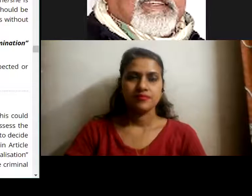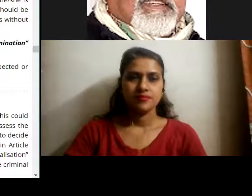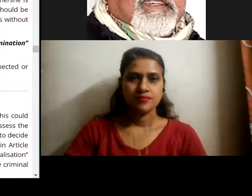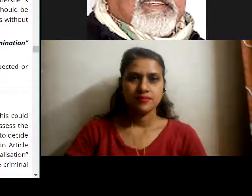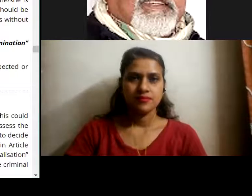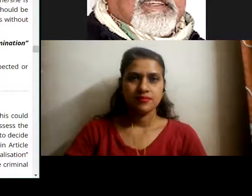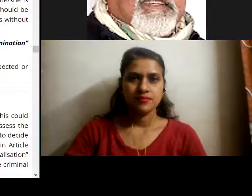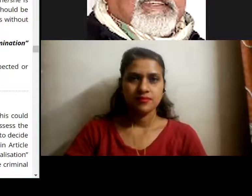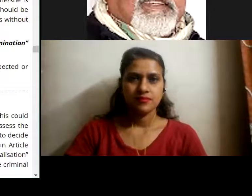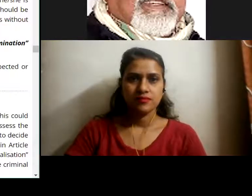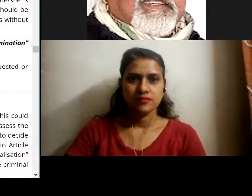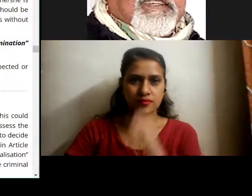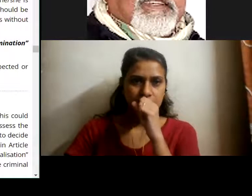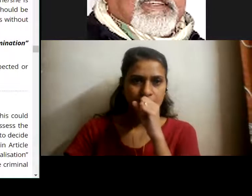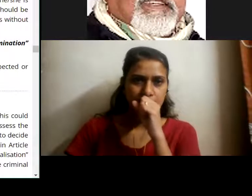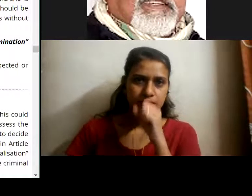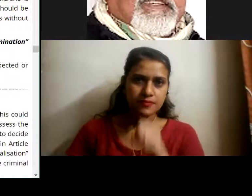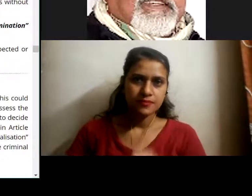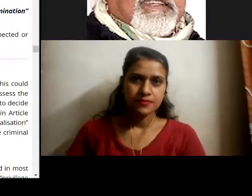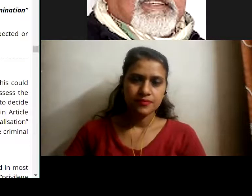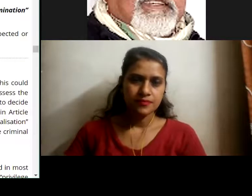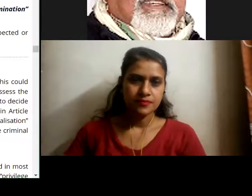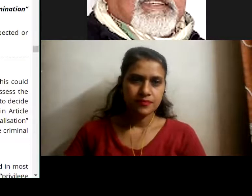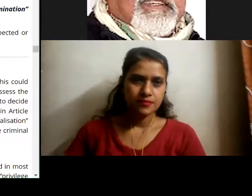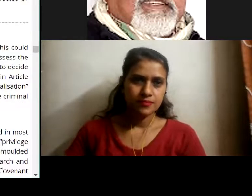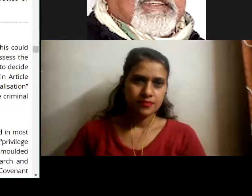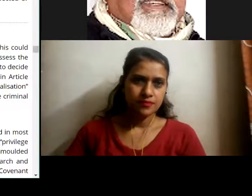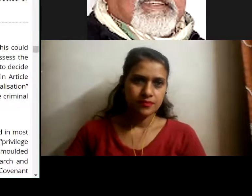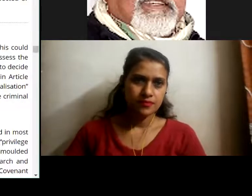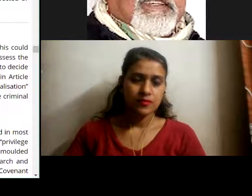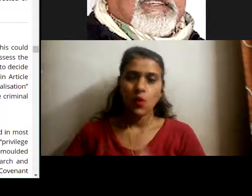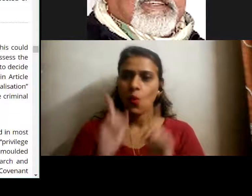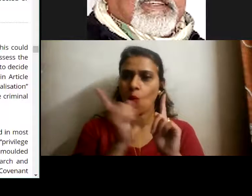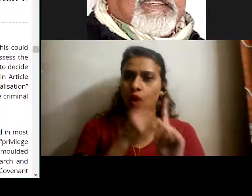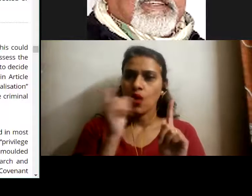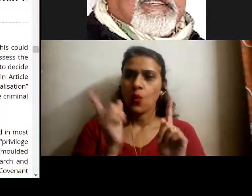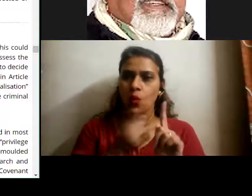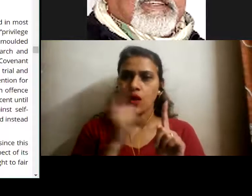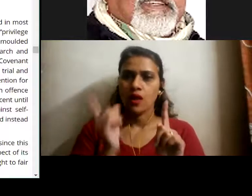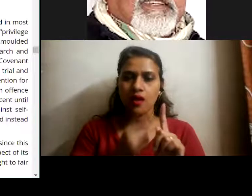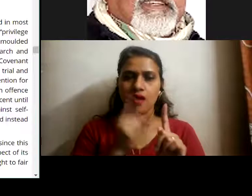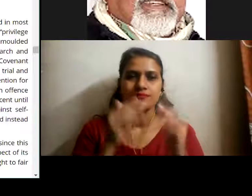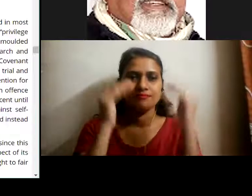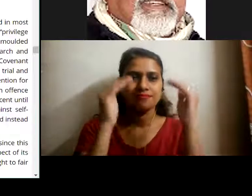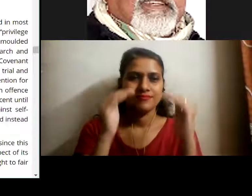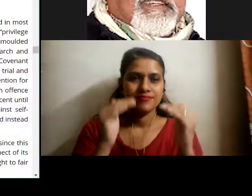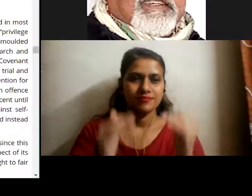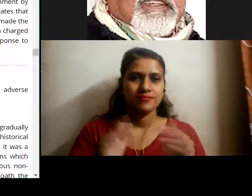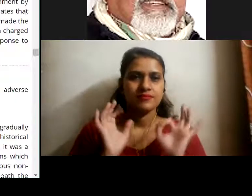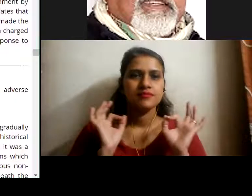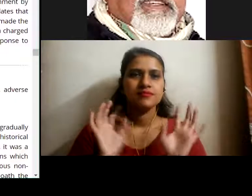term whether. And here they have discussed the issues one by one. So while discussing a given